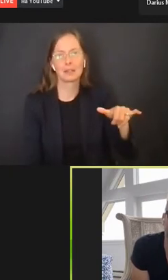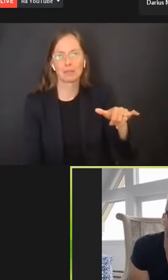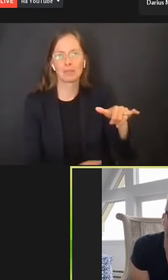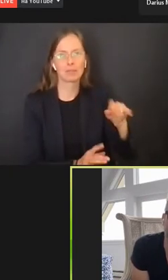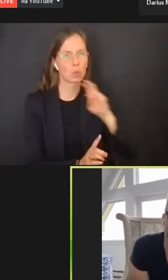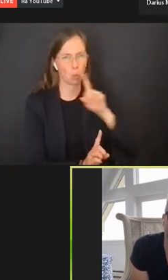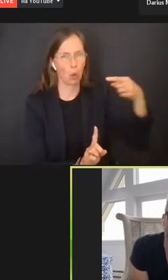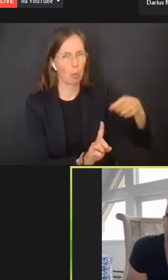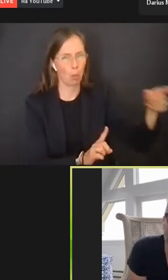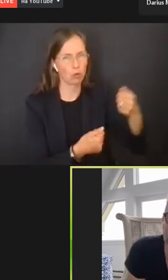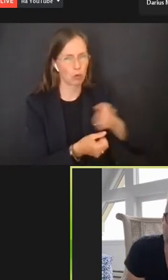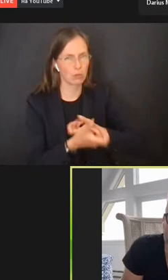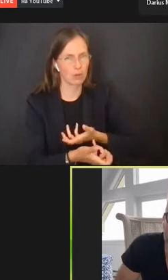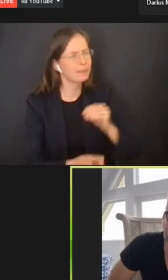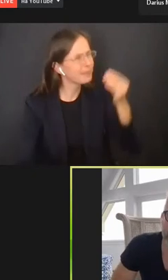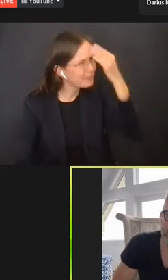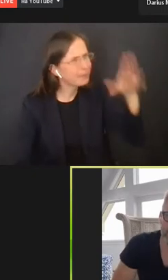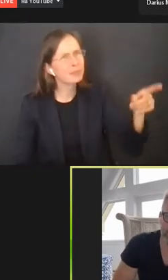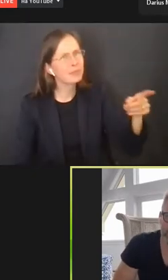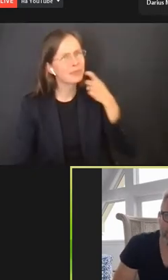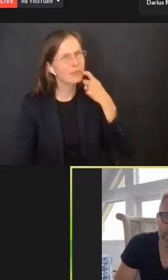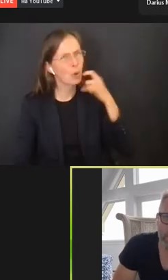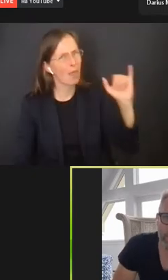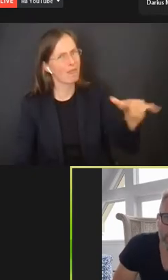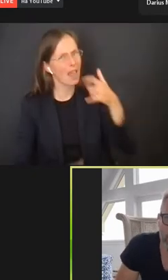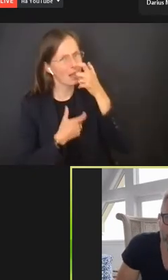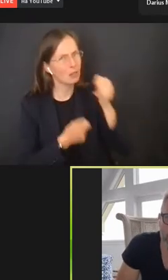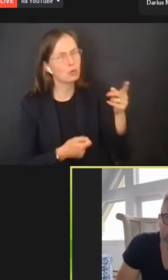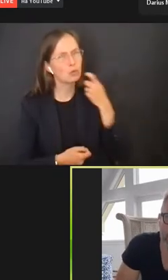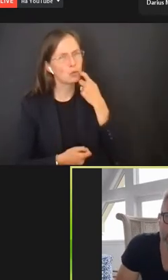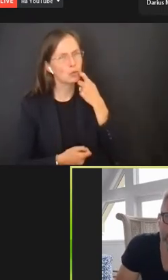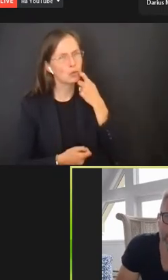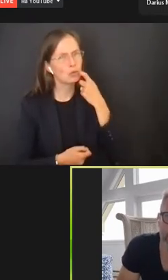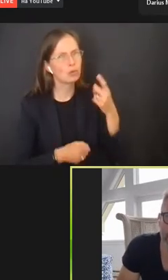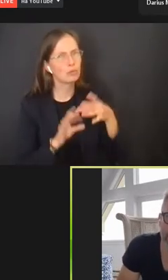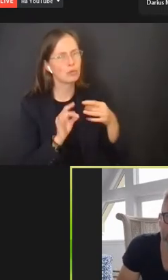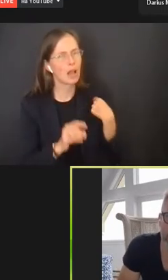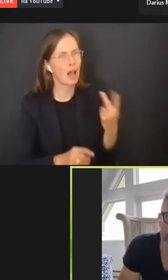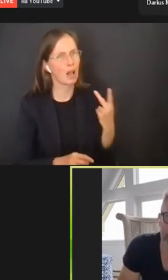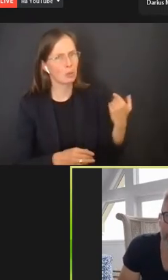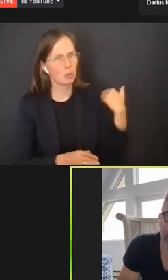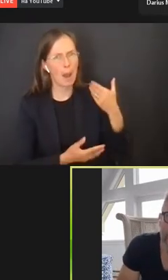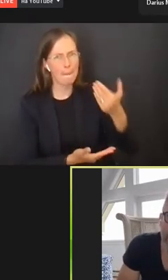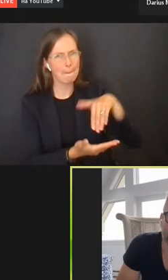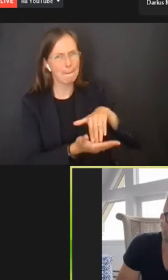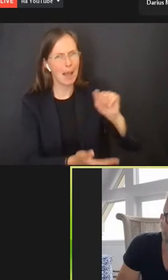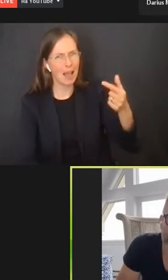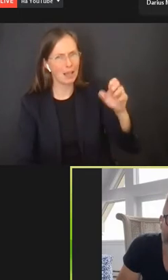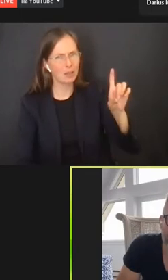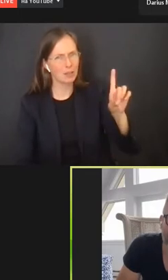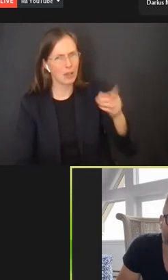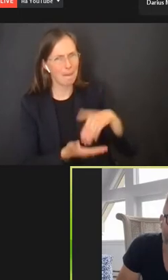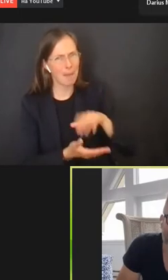is. By the way, you referred to us, this is interesting, Misha, you referred to us earlier as being middle-aged. Are